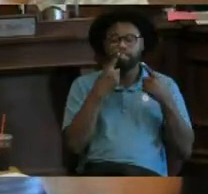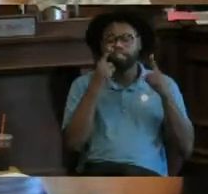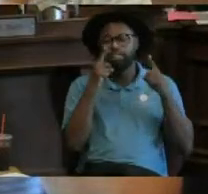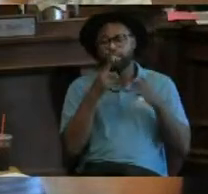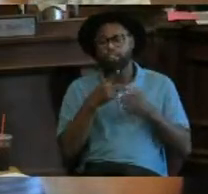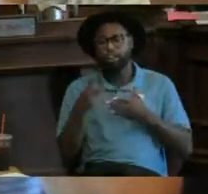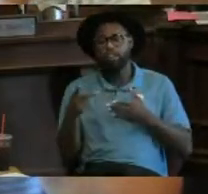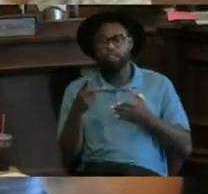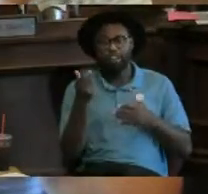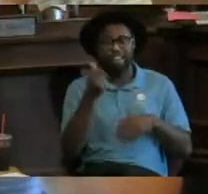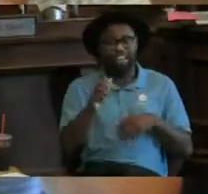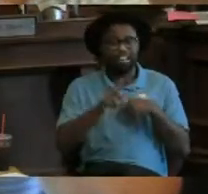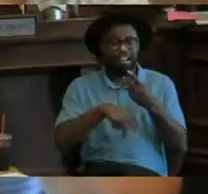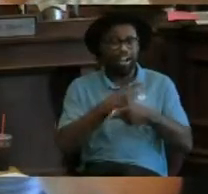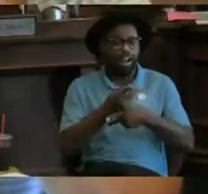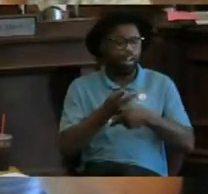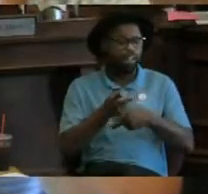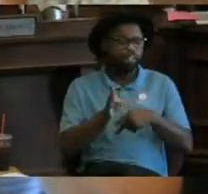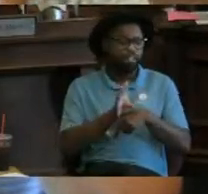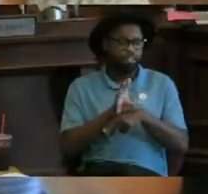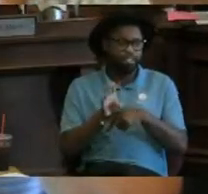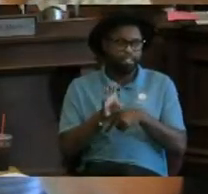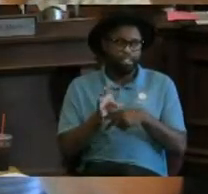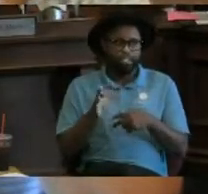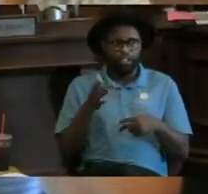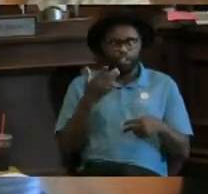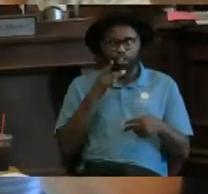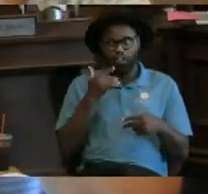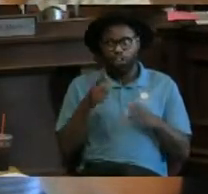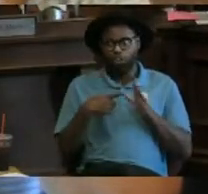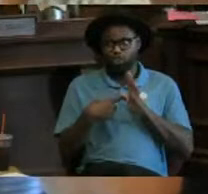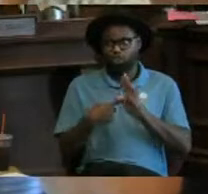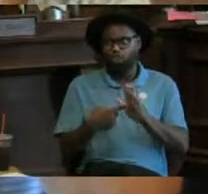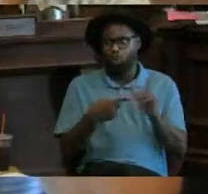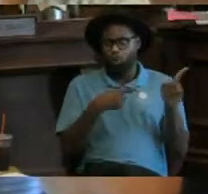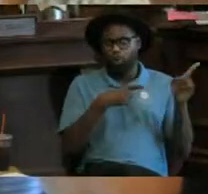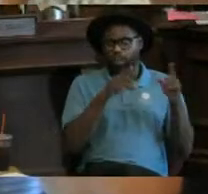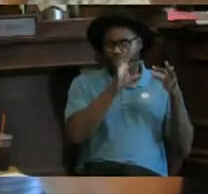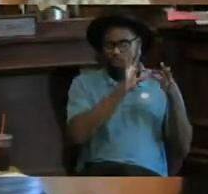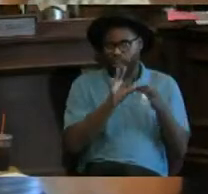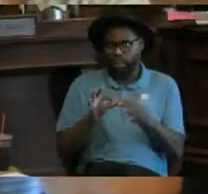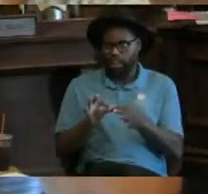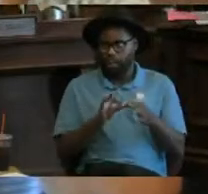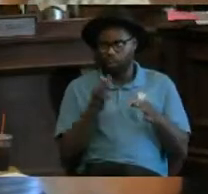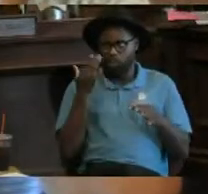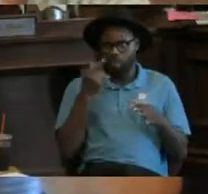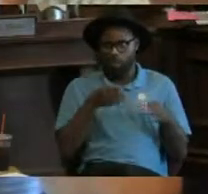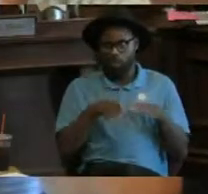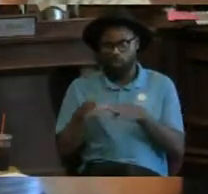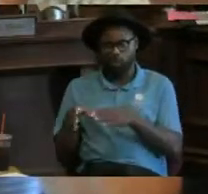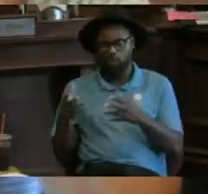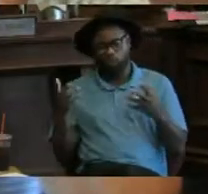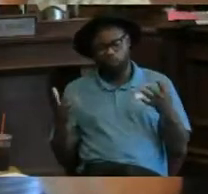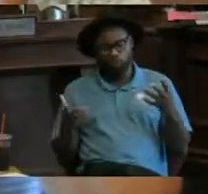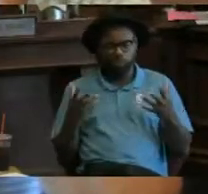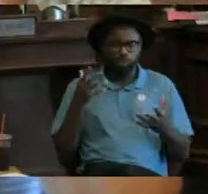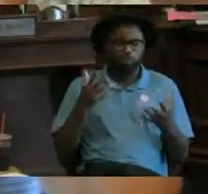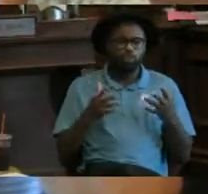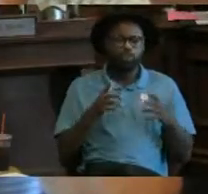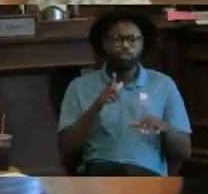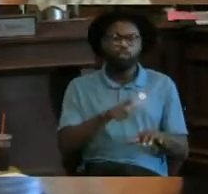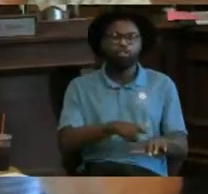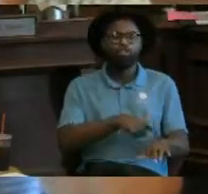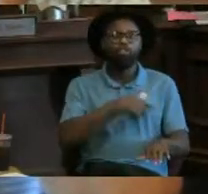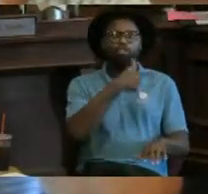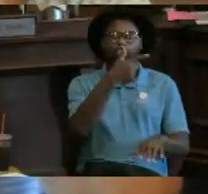business, good luck trying to show a causal relationship there. There are a number of factors that impact those, and there are long-established businesses that have been